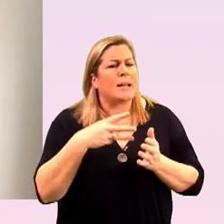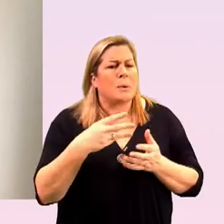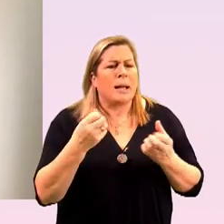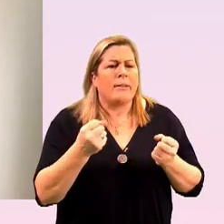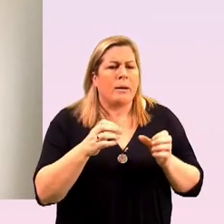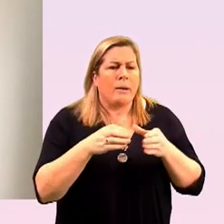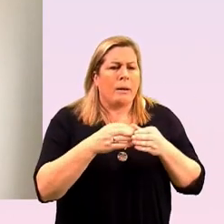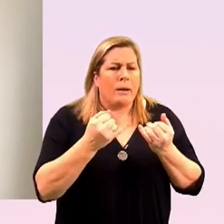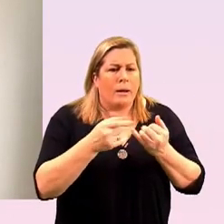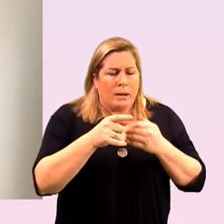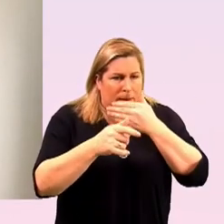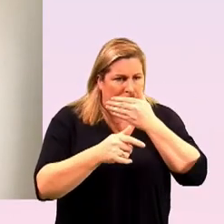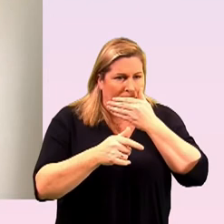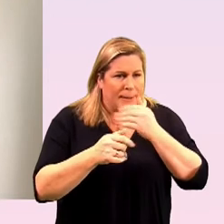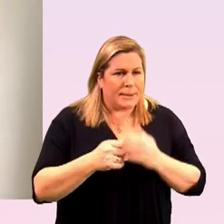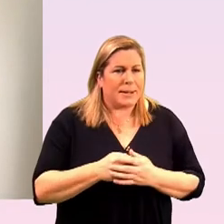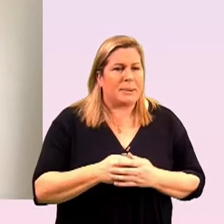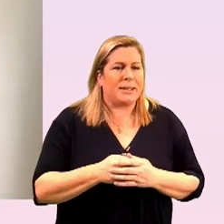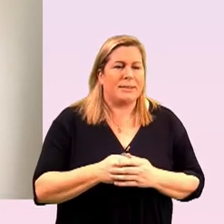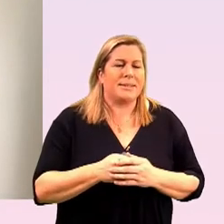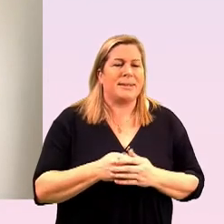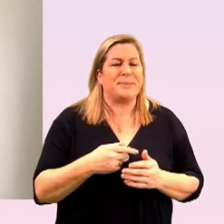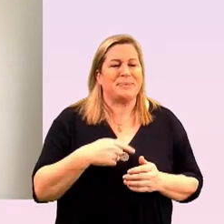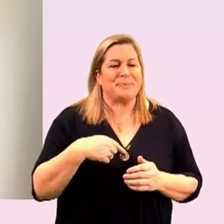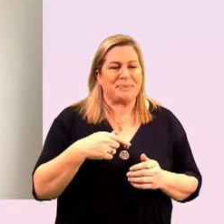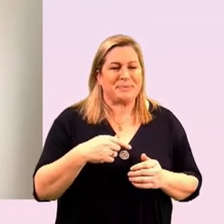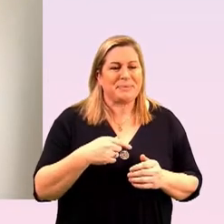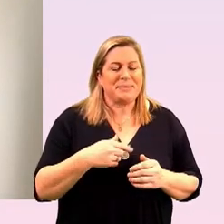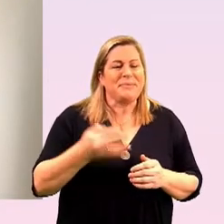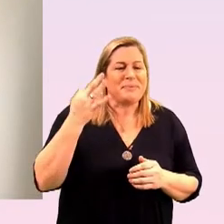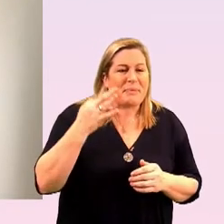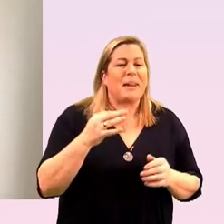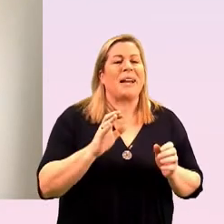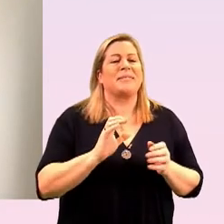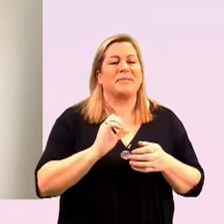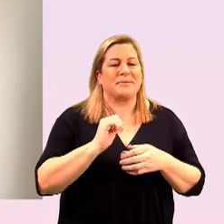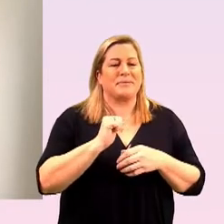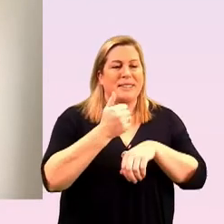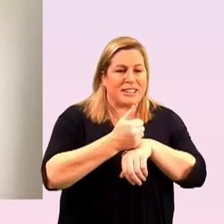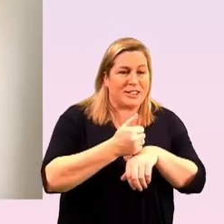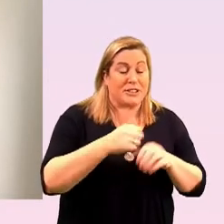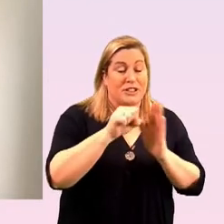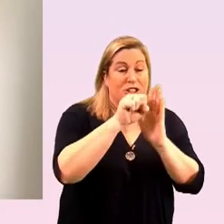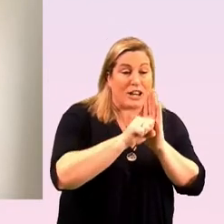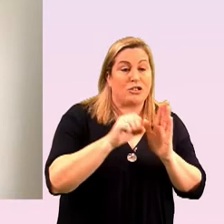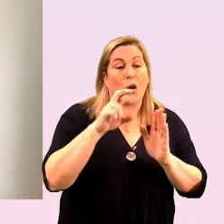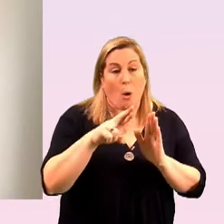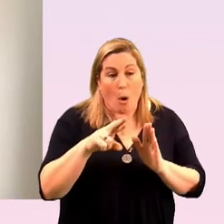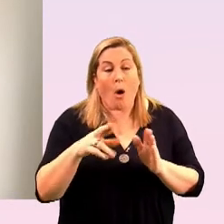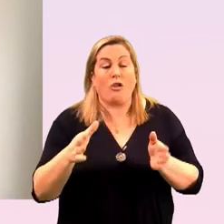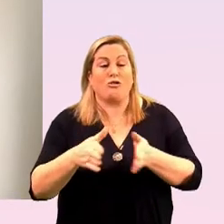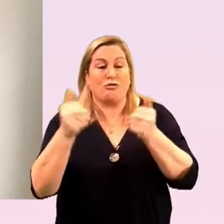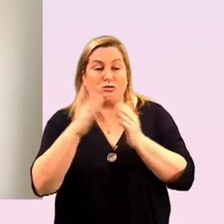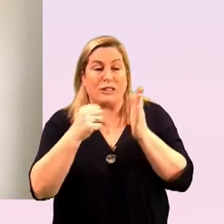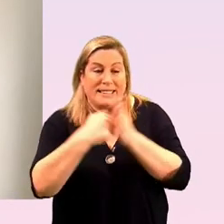group like that at the center of change in these organizations, whether it's a statutory body or a retail body. Mm. That's a